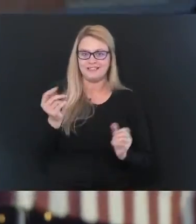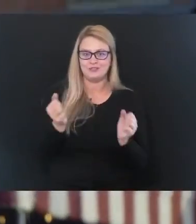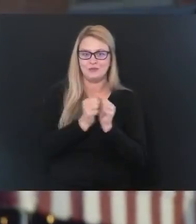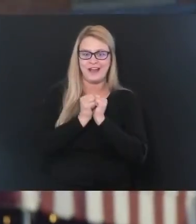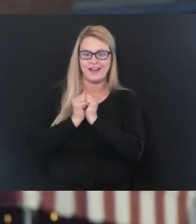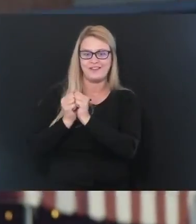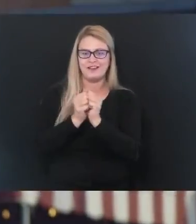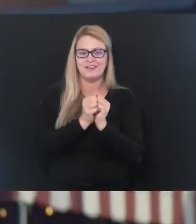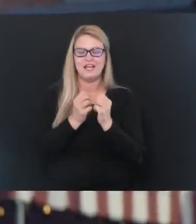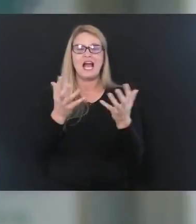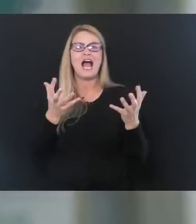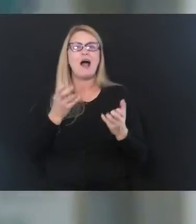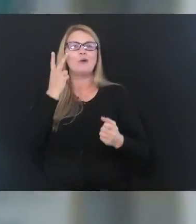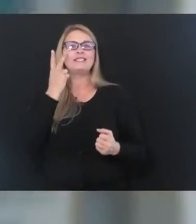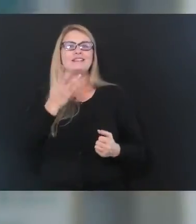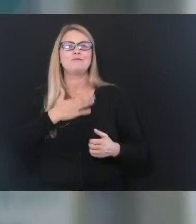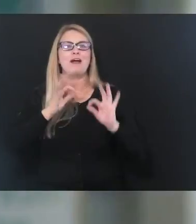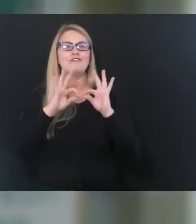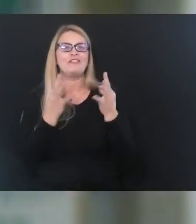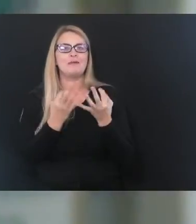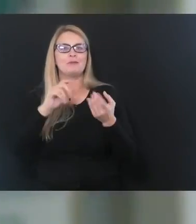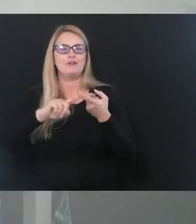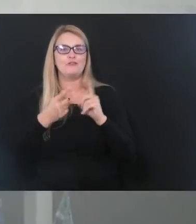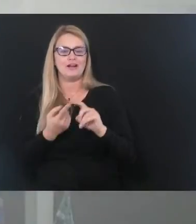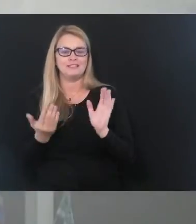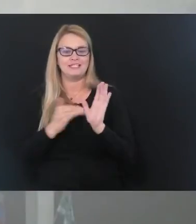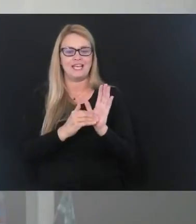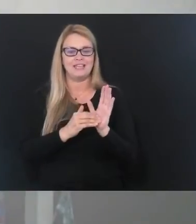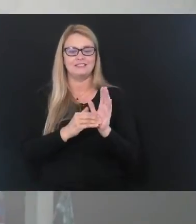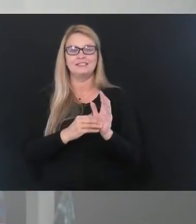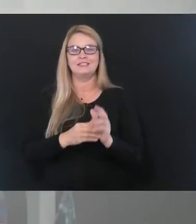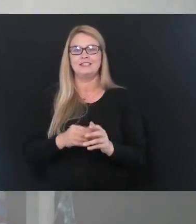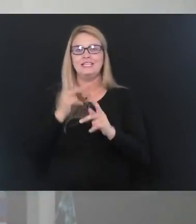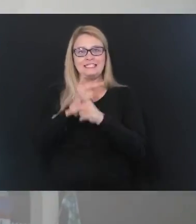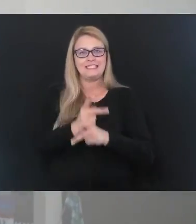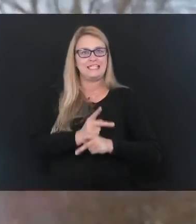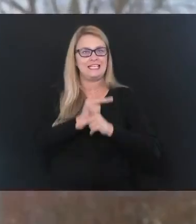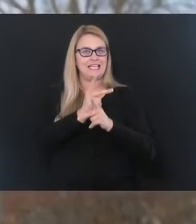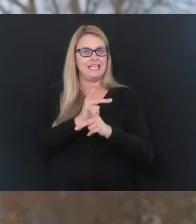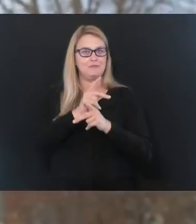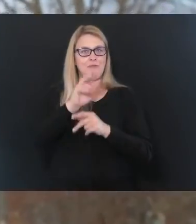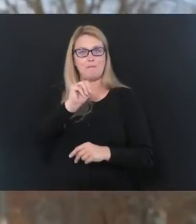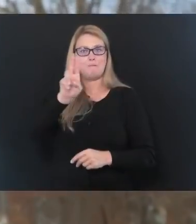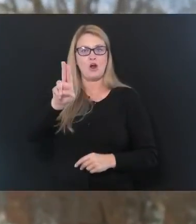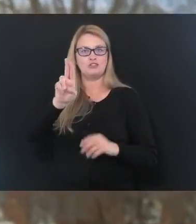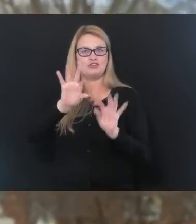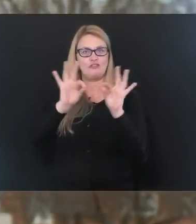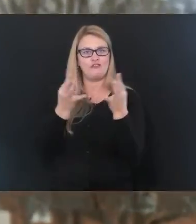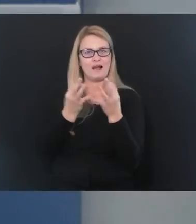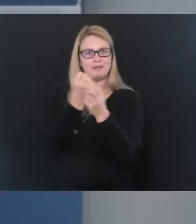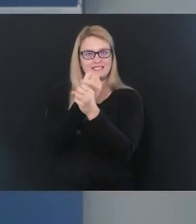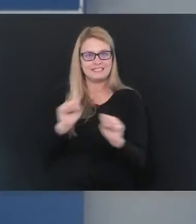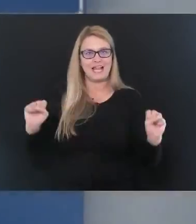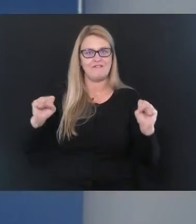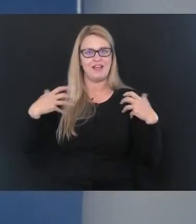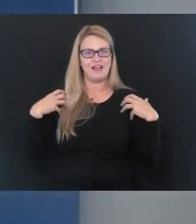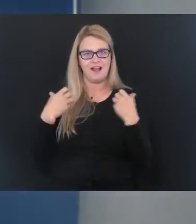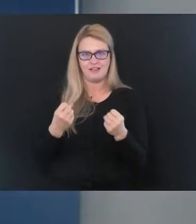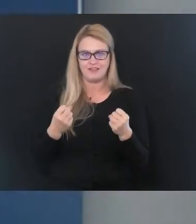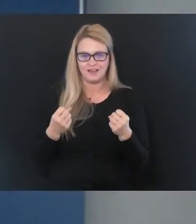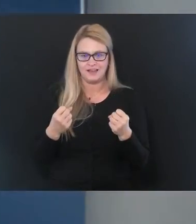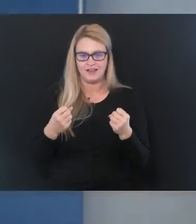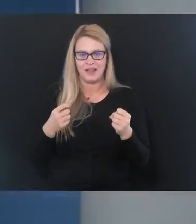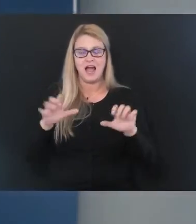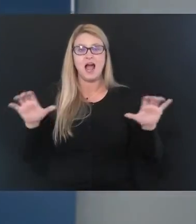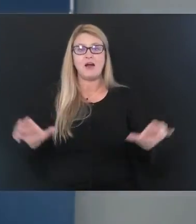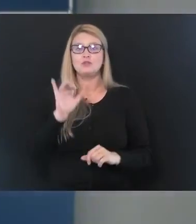can see our family and friends again. To protect my neighbor. To keep the Marshall family safe and healthy. I'm doing this so I